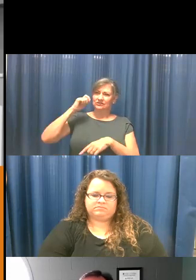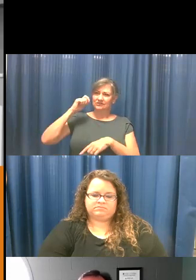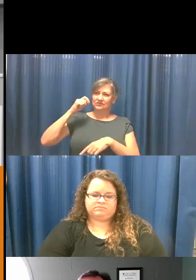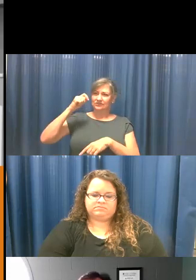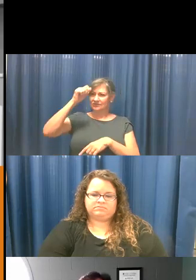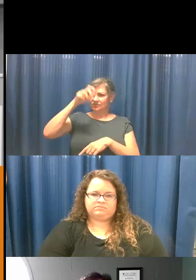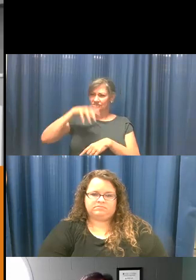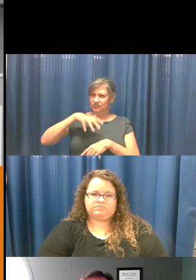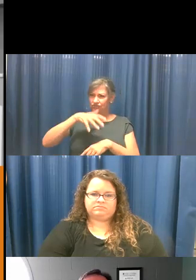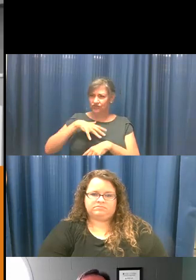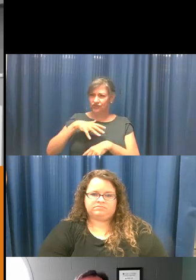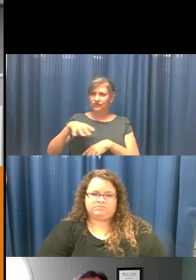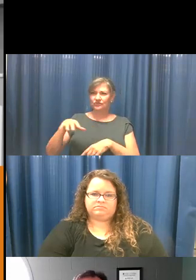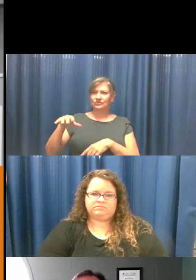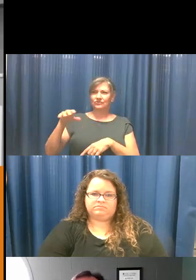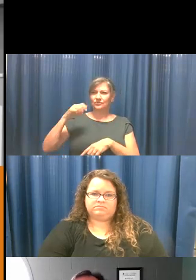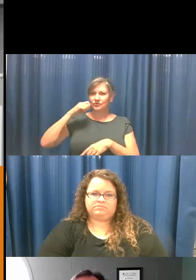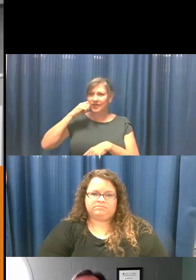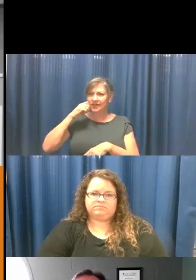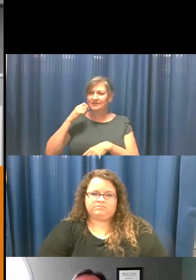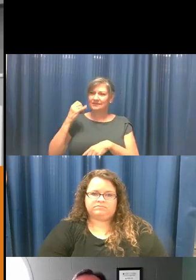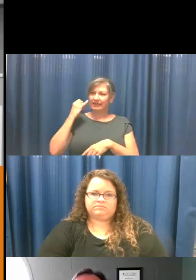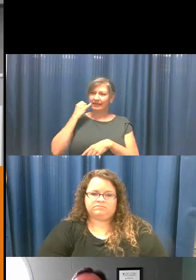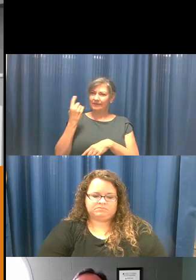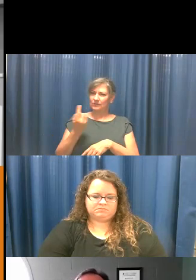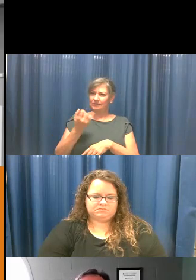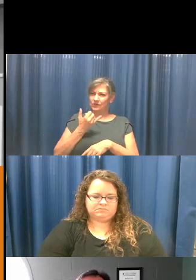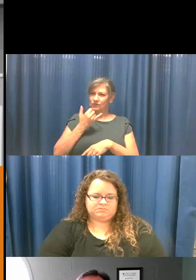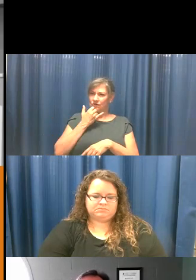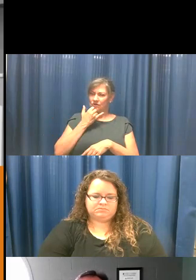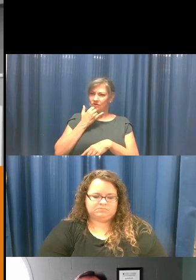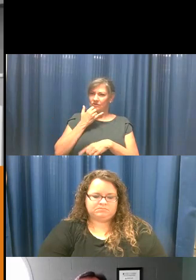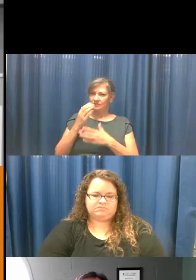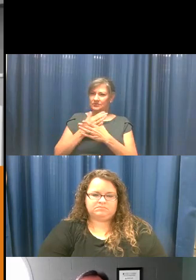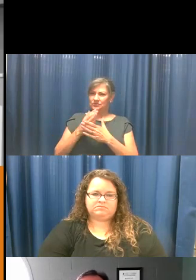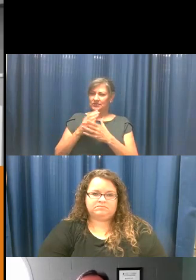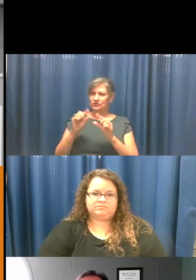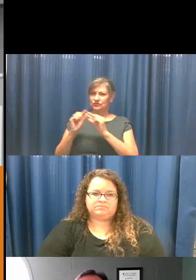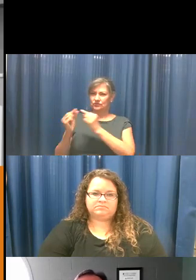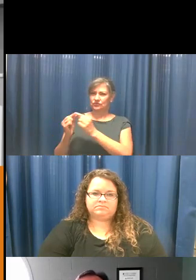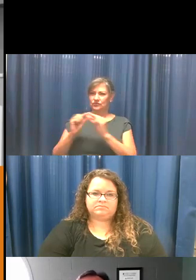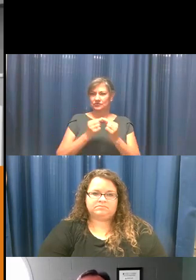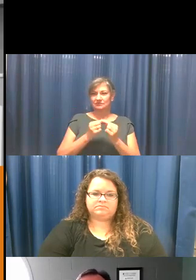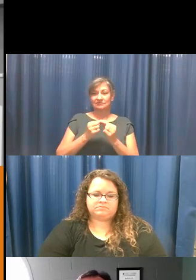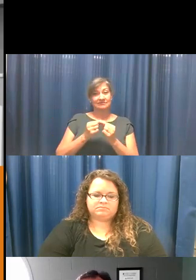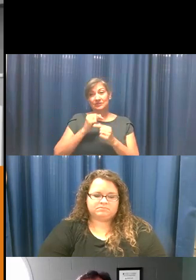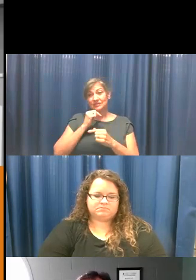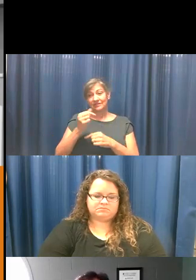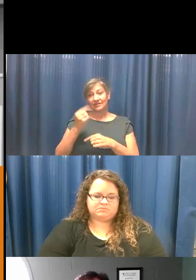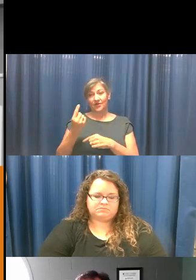and whether there were disparities there between groups. And it wasn't always what people